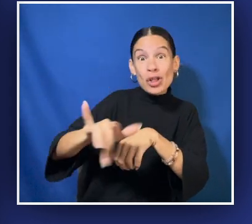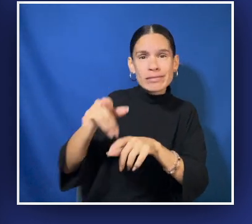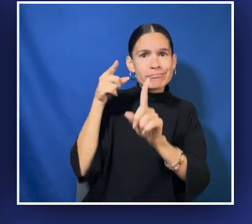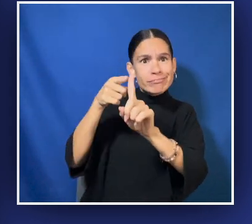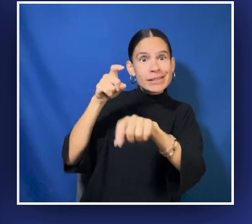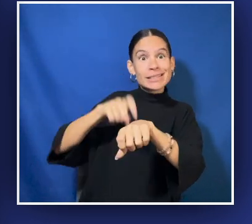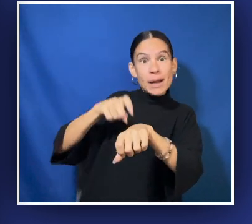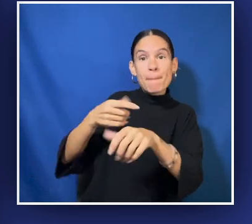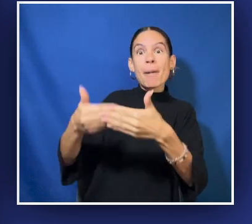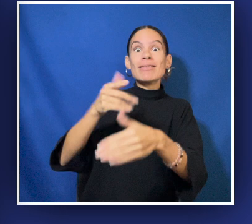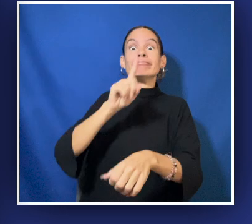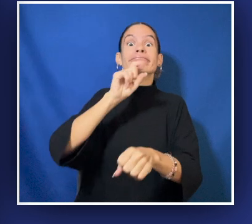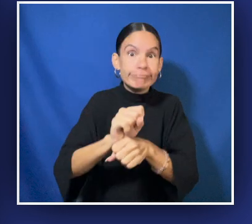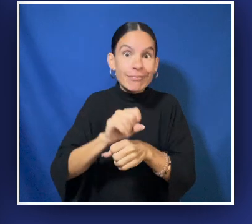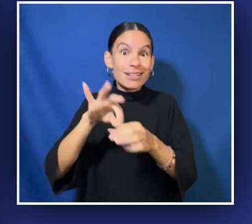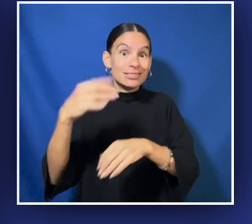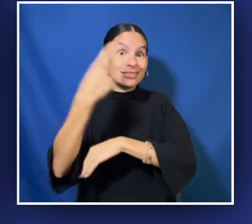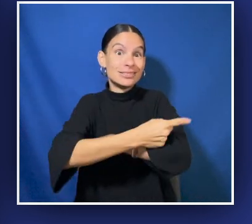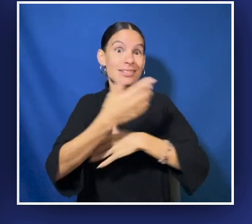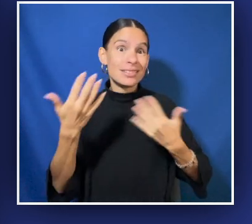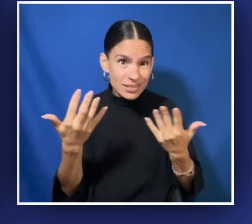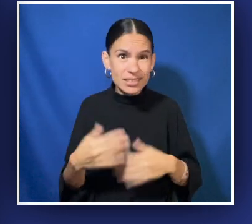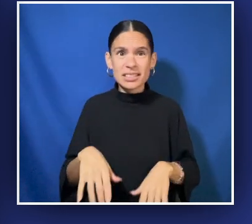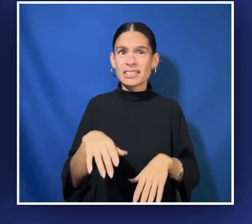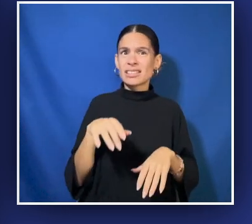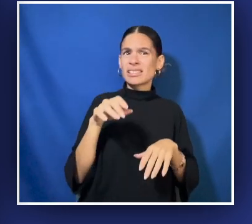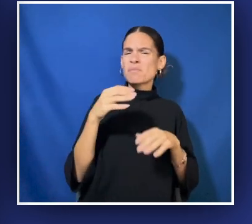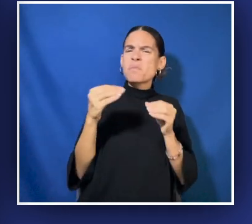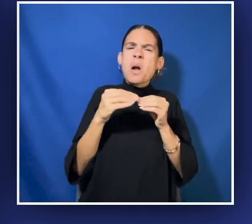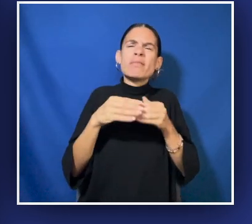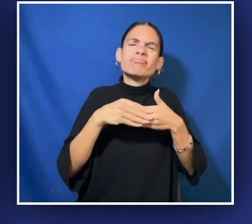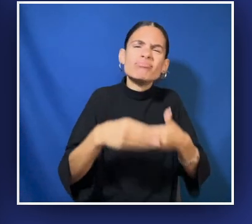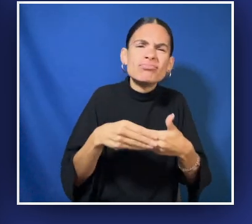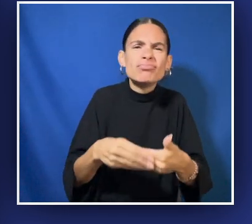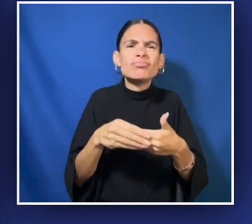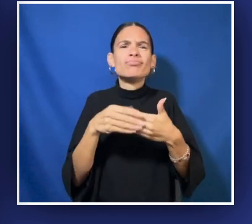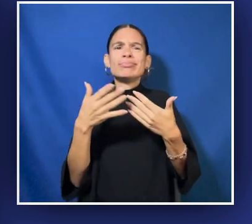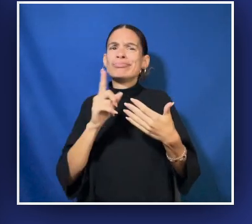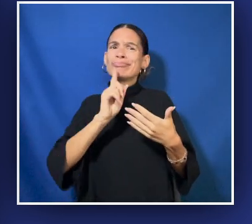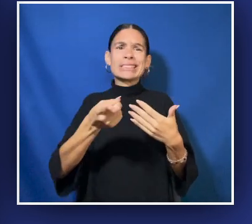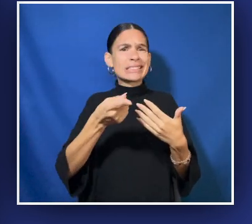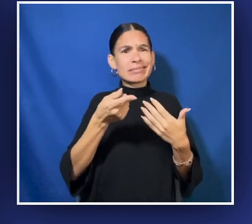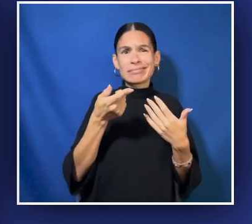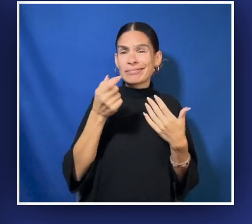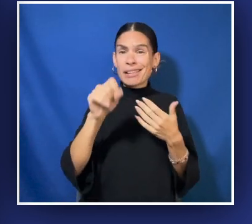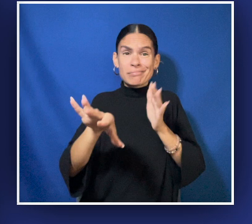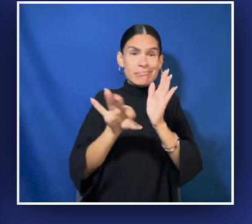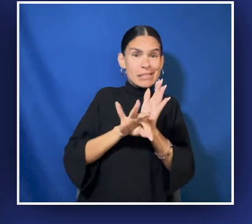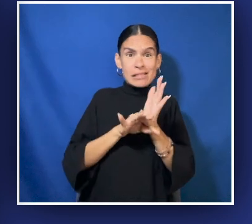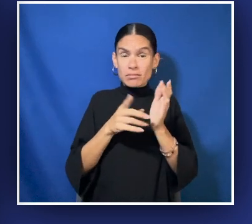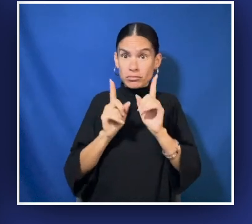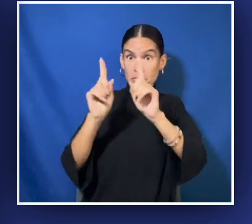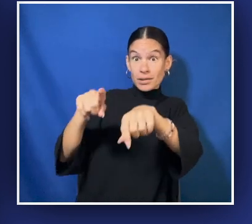on those dates before the actual election day. It can allow a little more flexibility. You can really